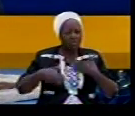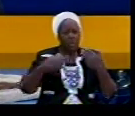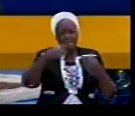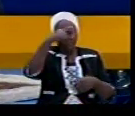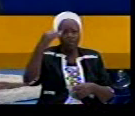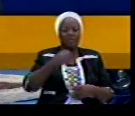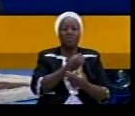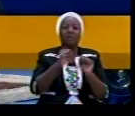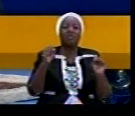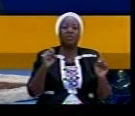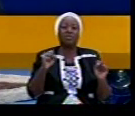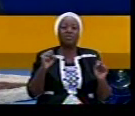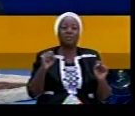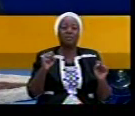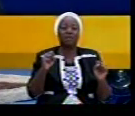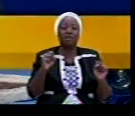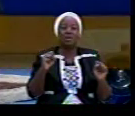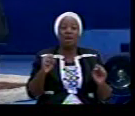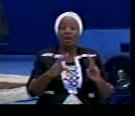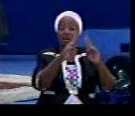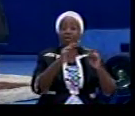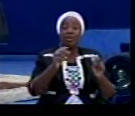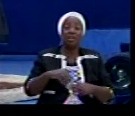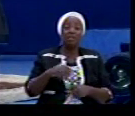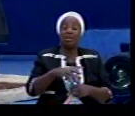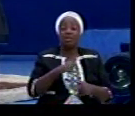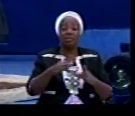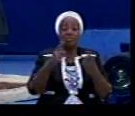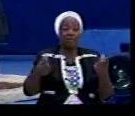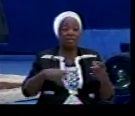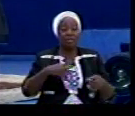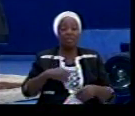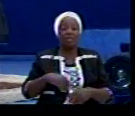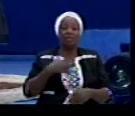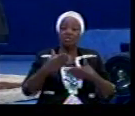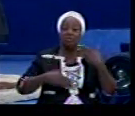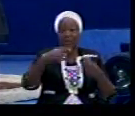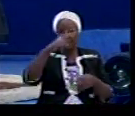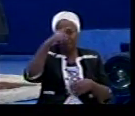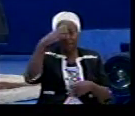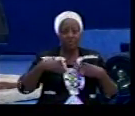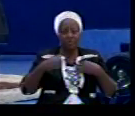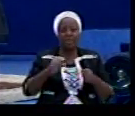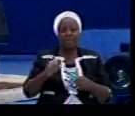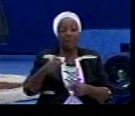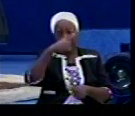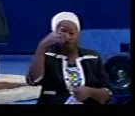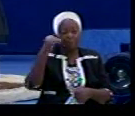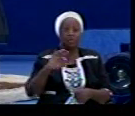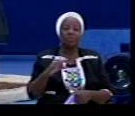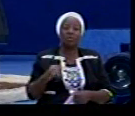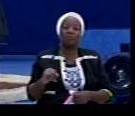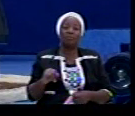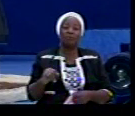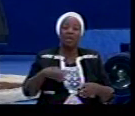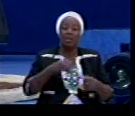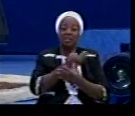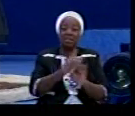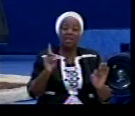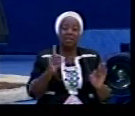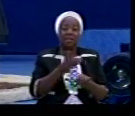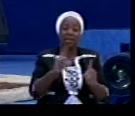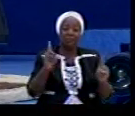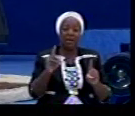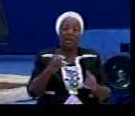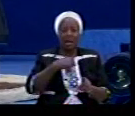salvation, joy because of healing, joy because of deliverance, joy because of the